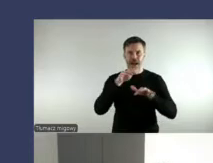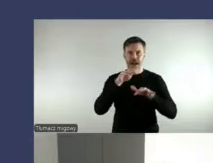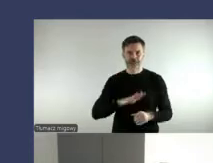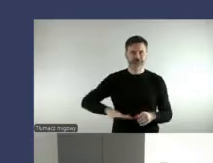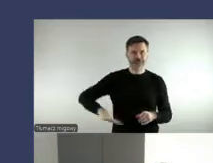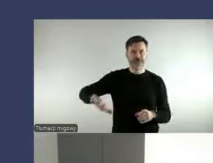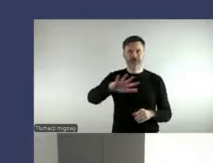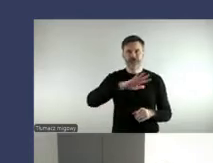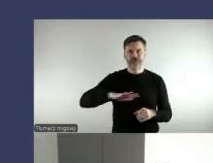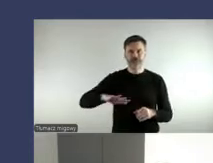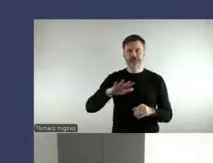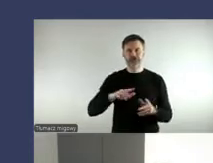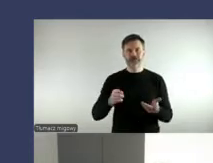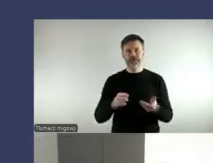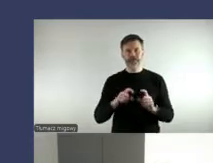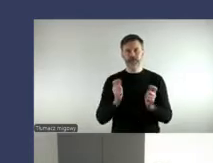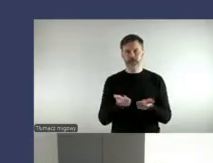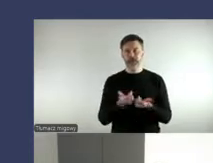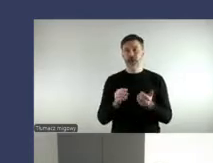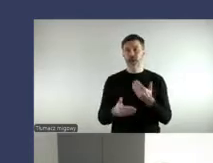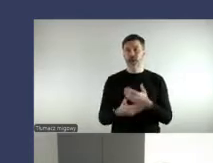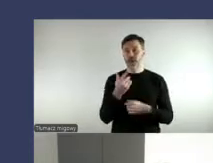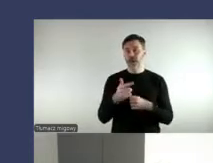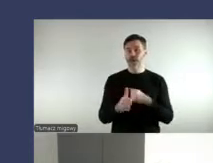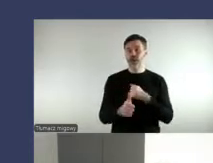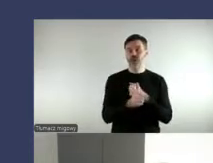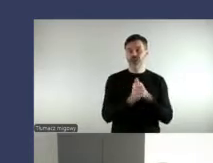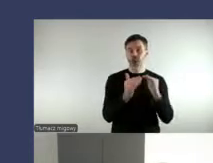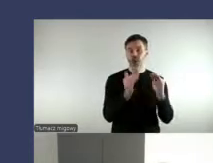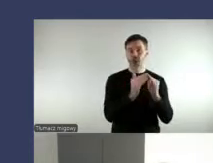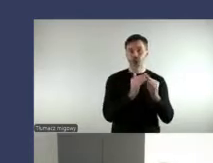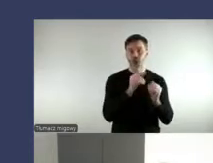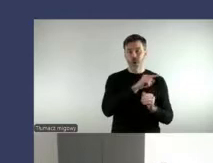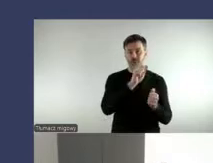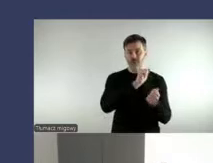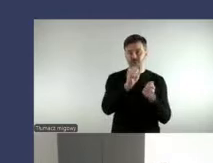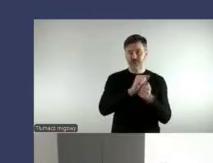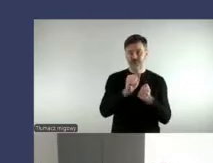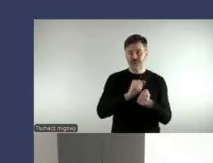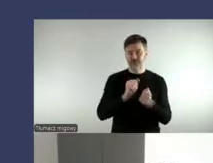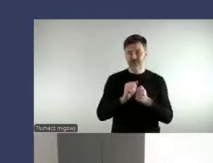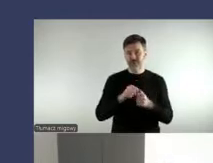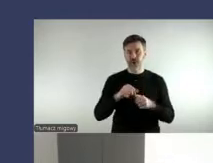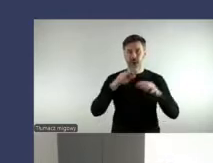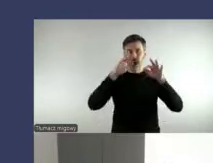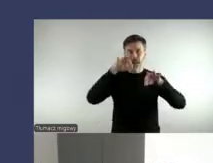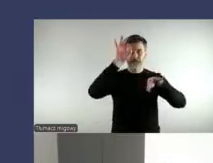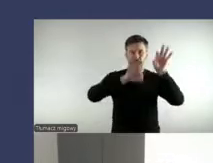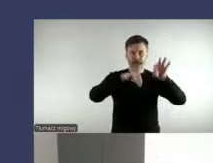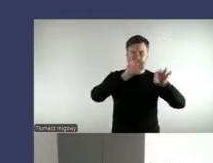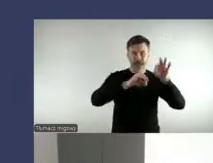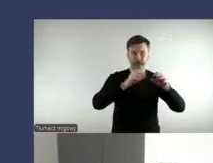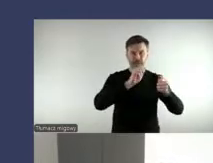damage has appeared in the area of our agglomeration. This is over 60 households destroyed during